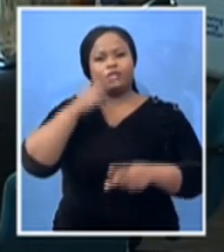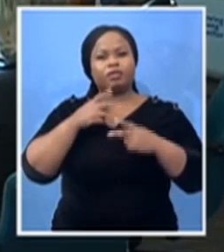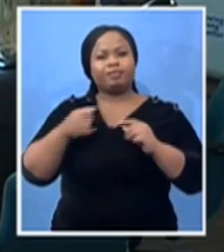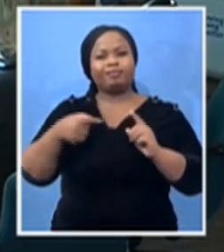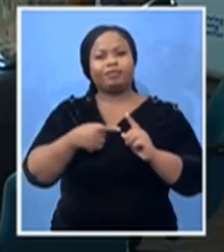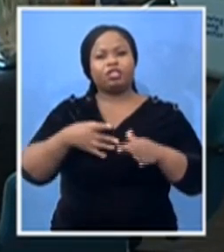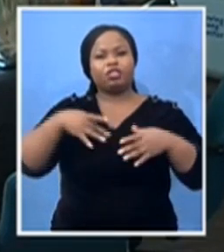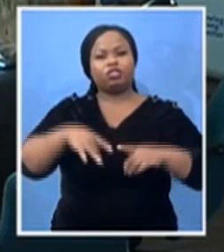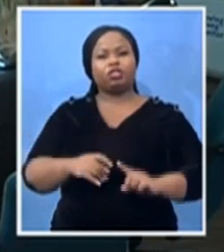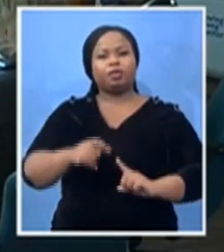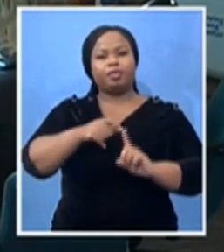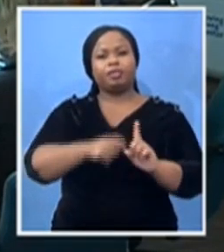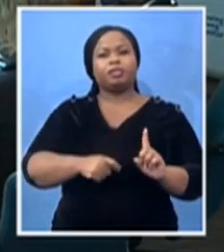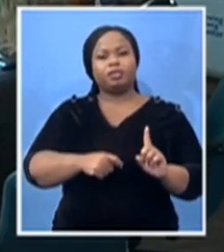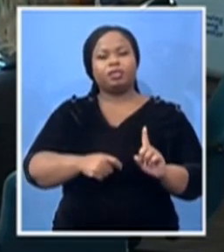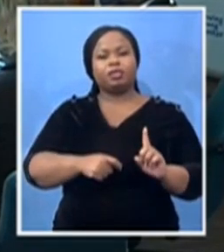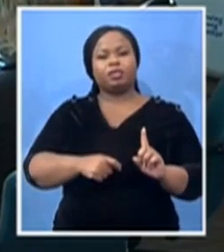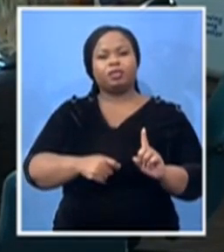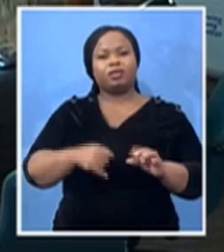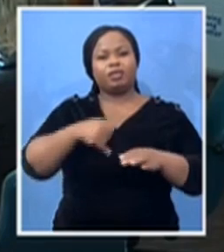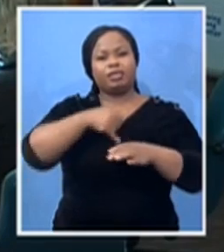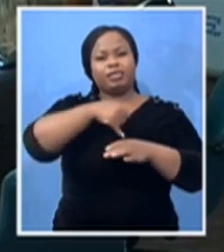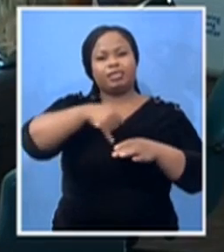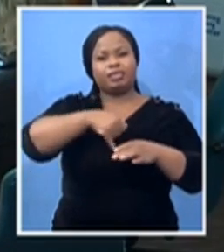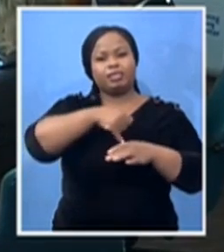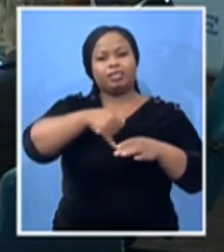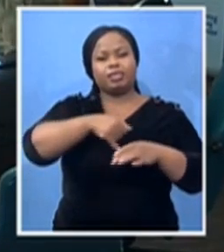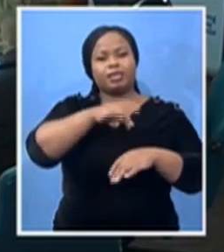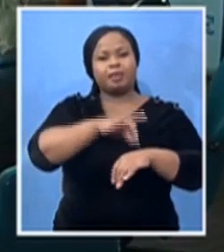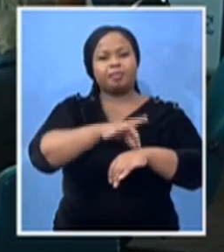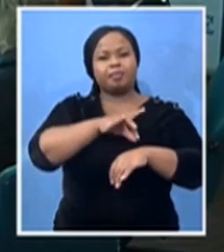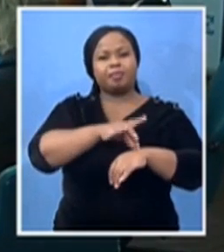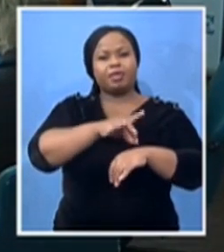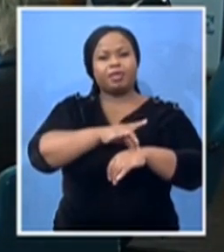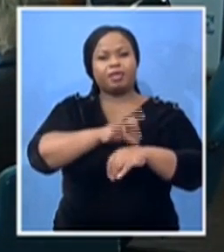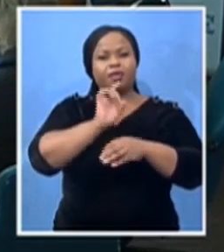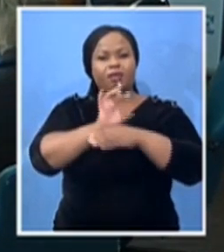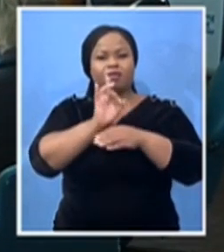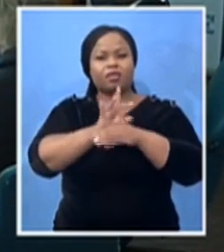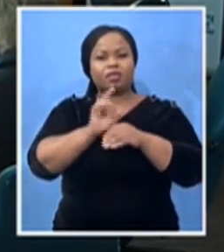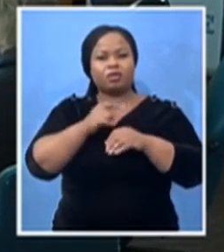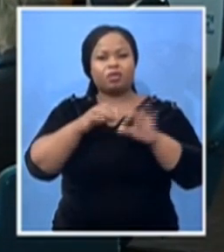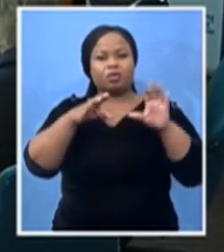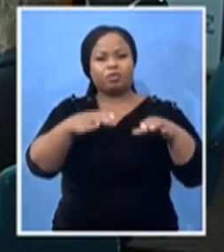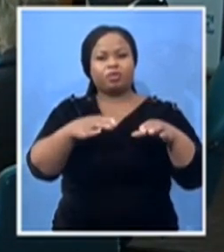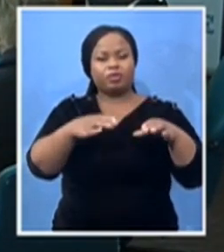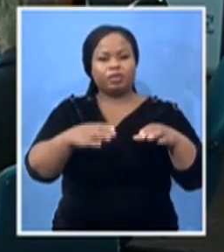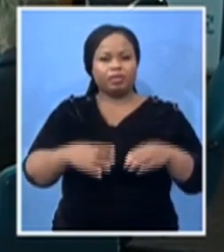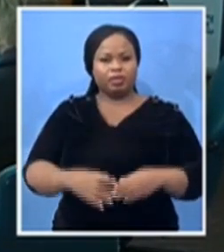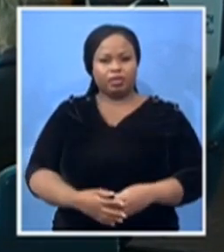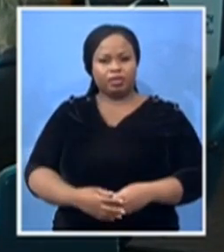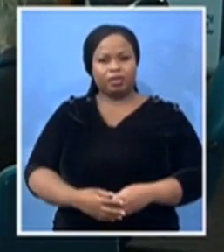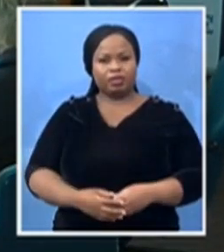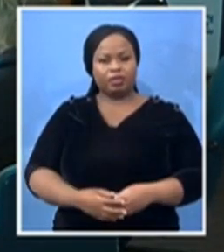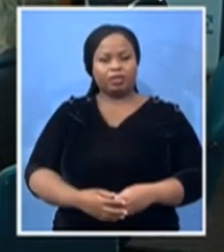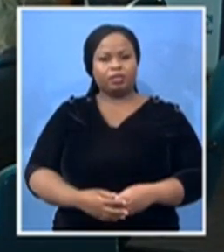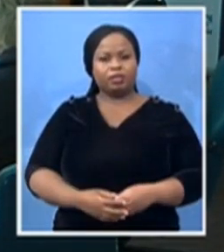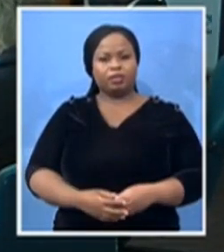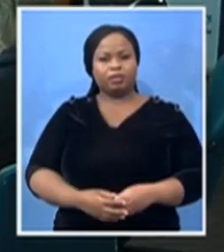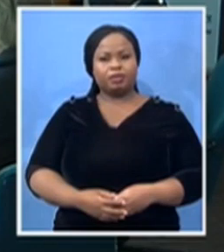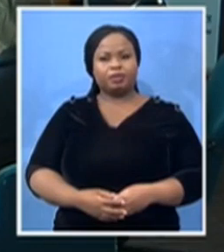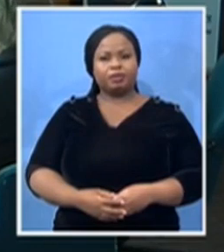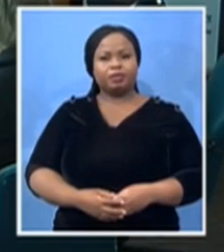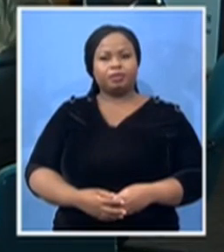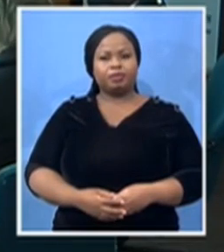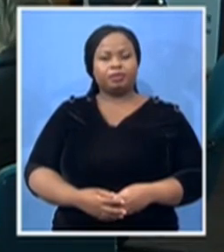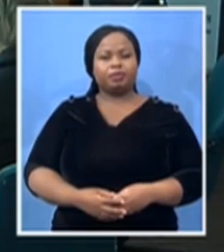Internal Medical Advisory Committee, MEC, so to say. Colleagues and ladies and gentlemen,